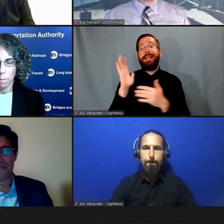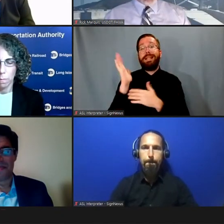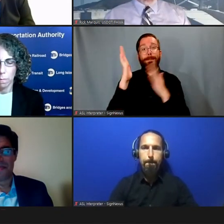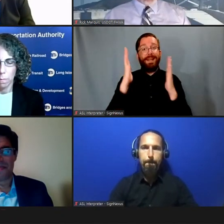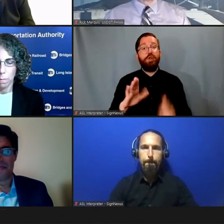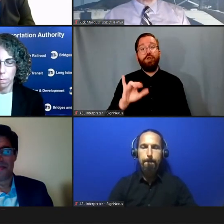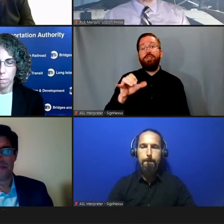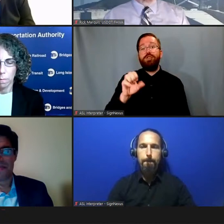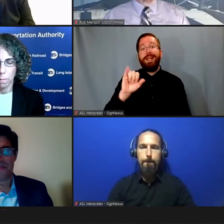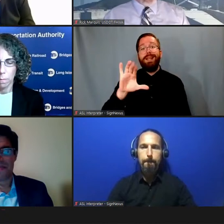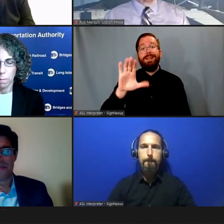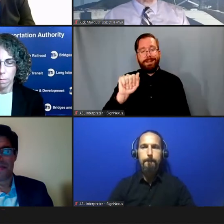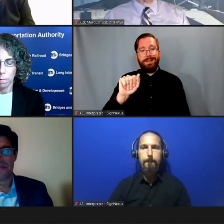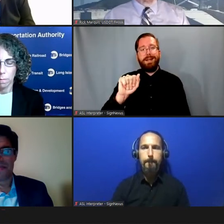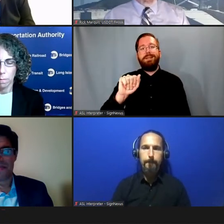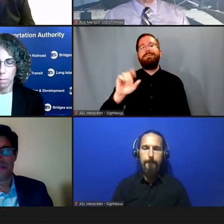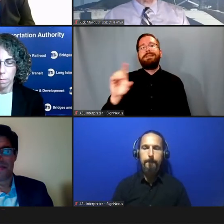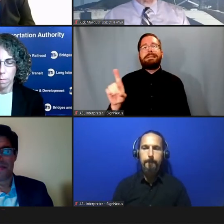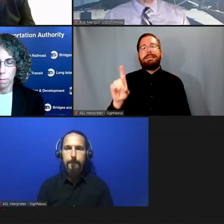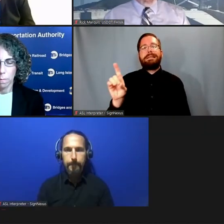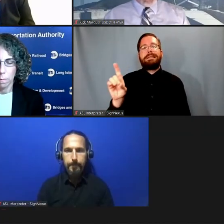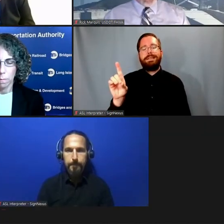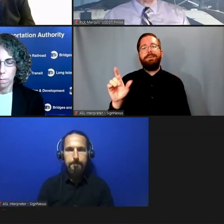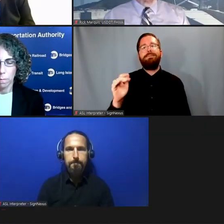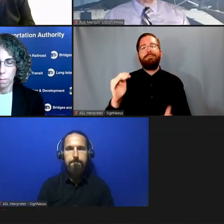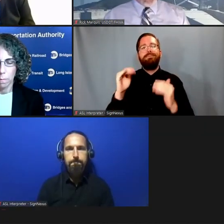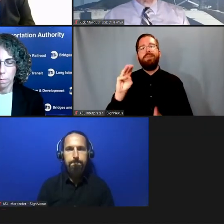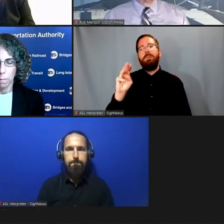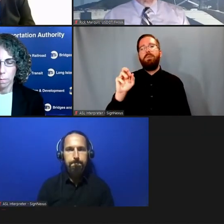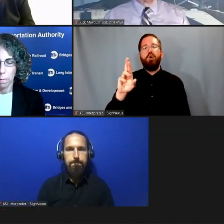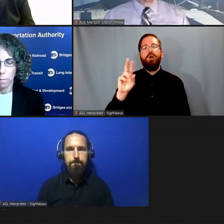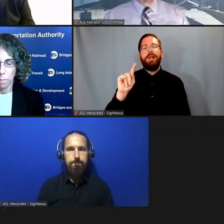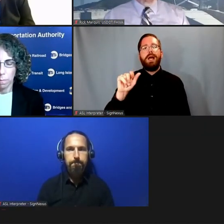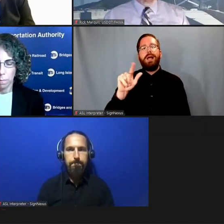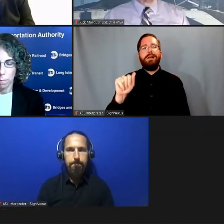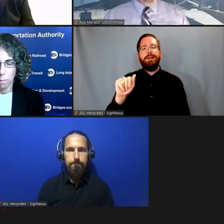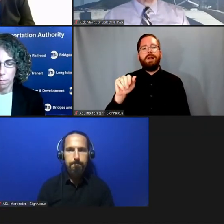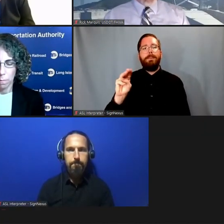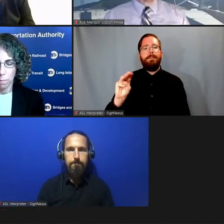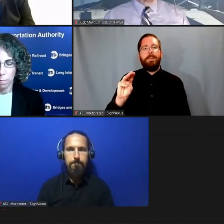is jessica gitti followed by murtaza munir